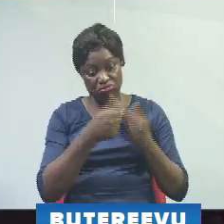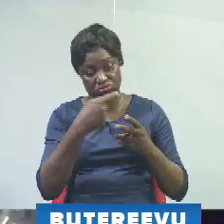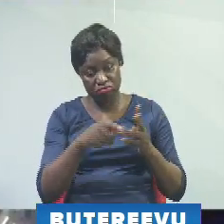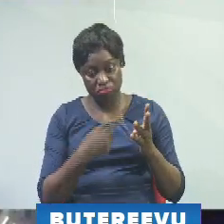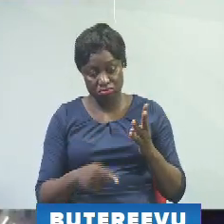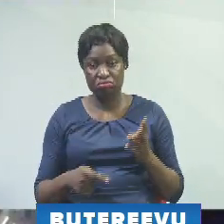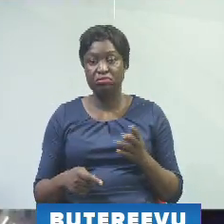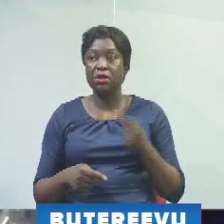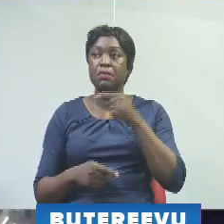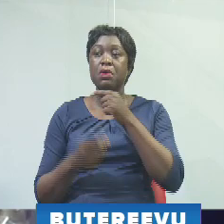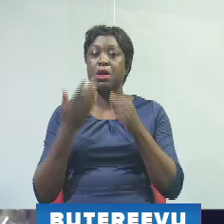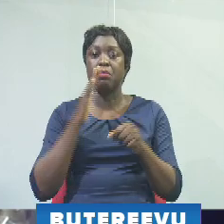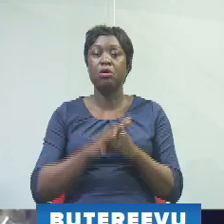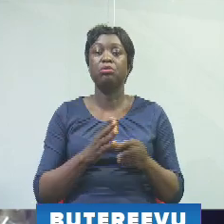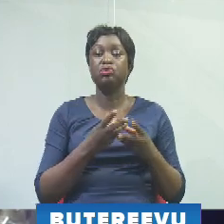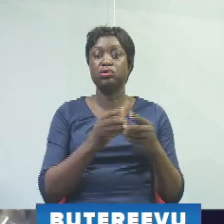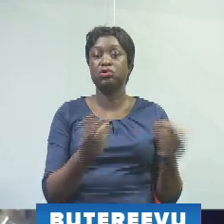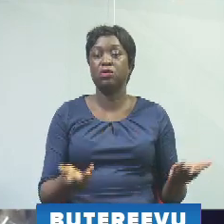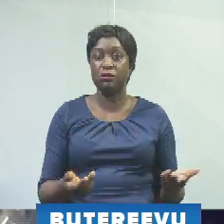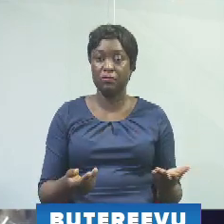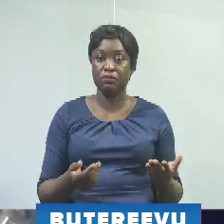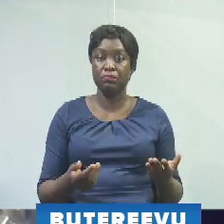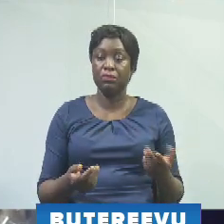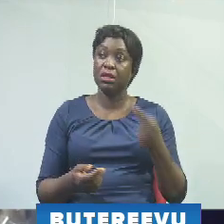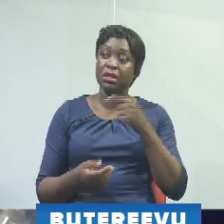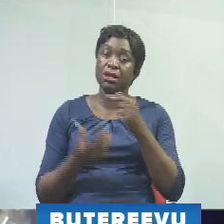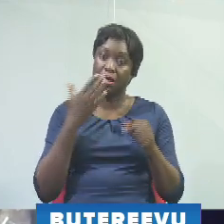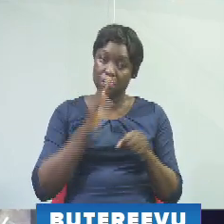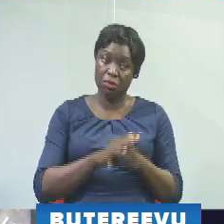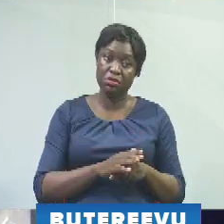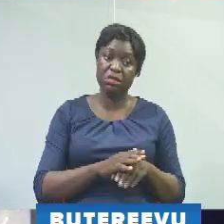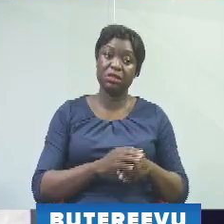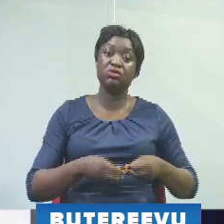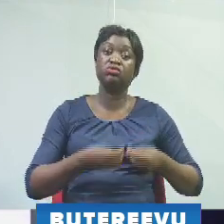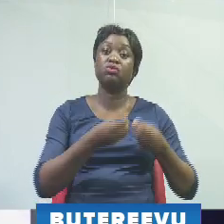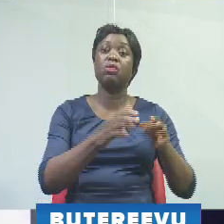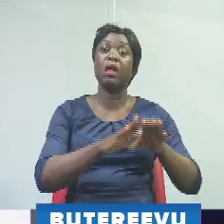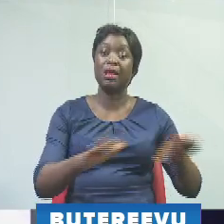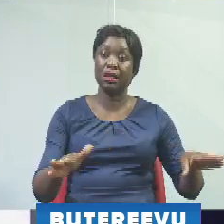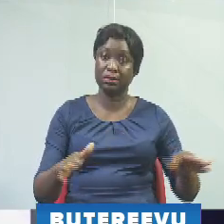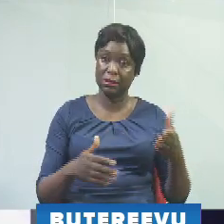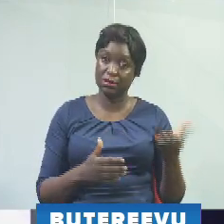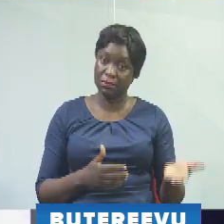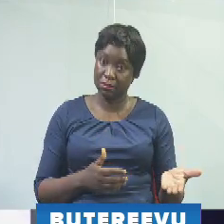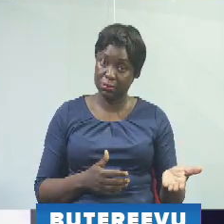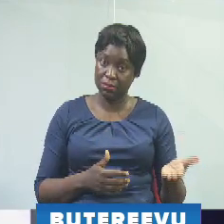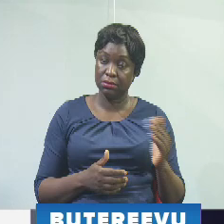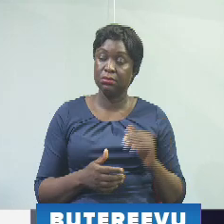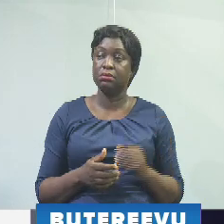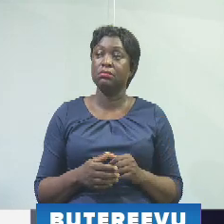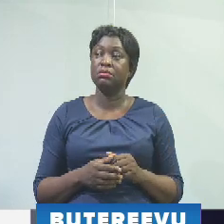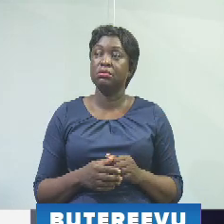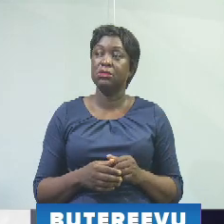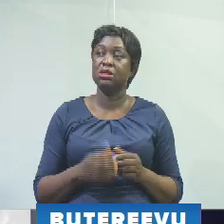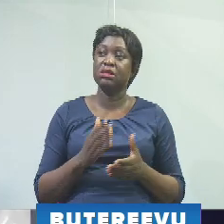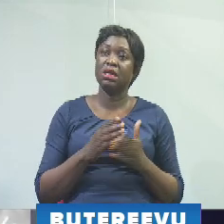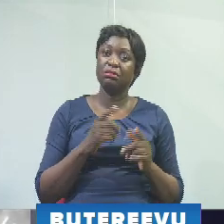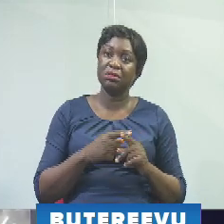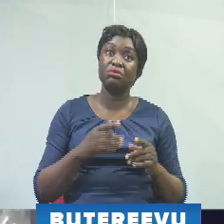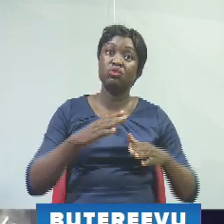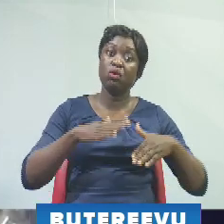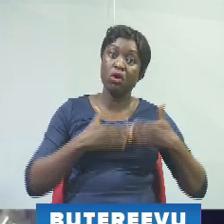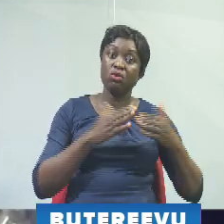ezibasoomooza. Mbasuubizza nti tujja kwongera okubawa ettaka, oluusi ettaka okulifunira ddala mu ngalo zo. Wabawo ebisoomooza,